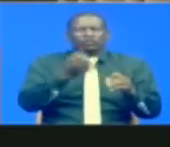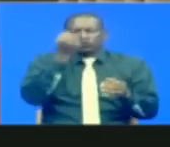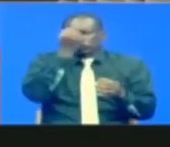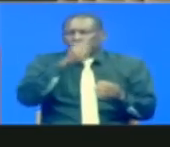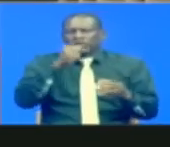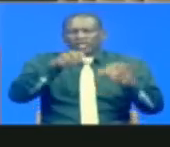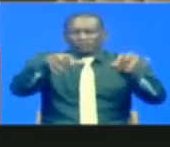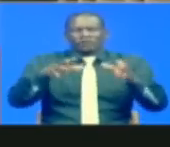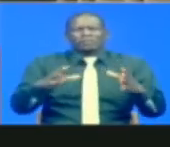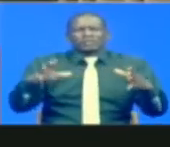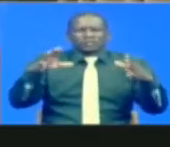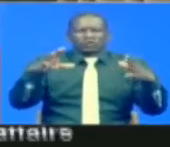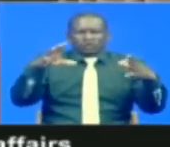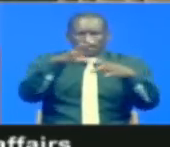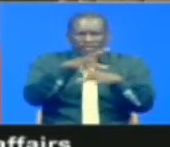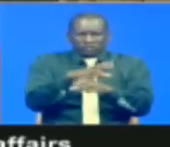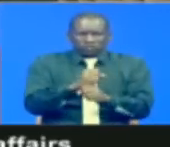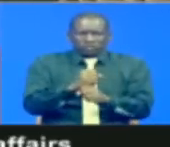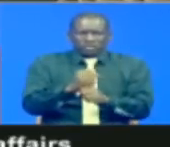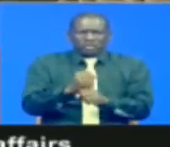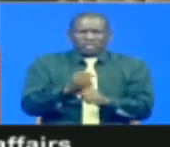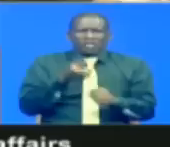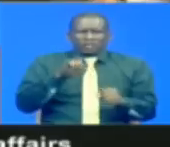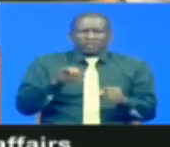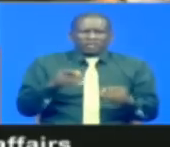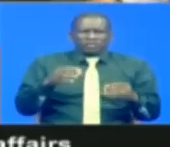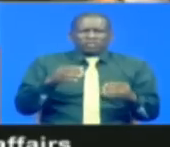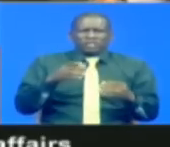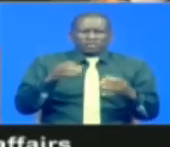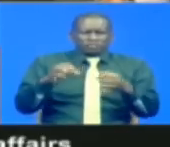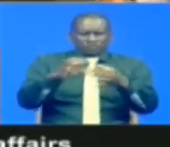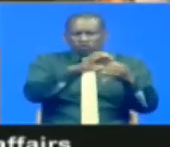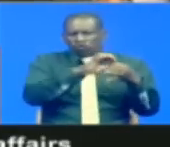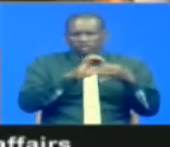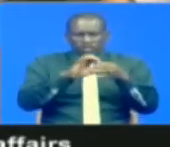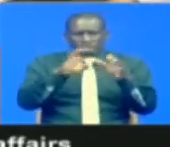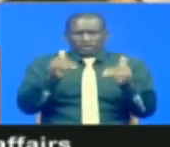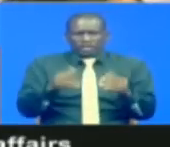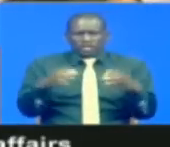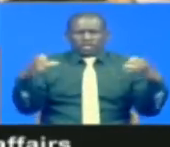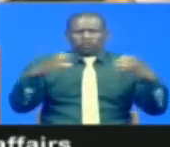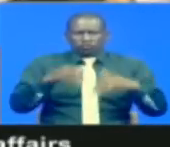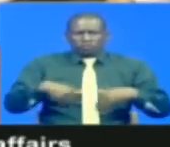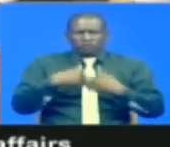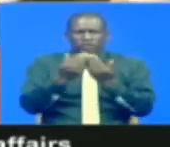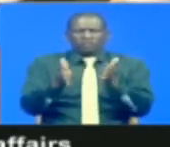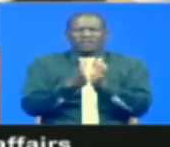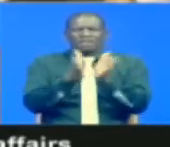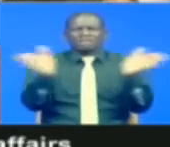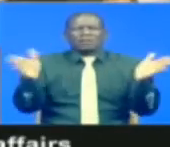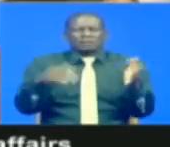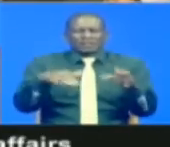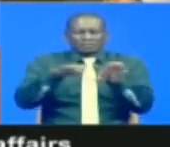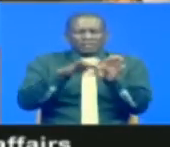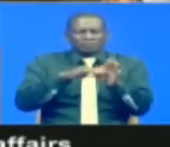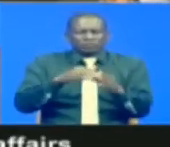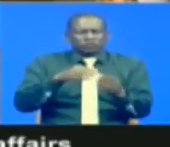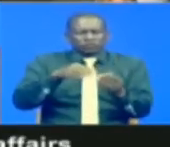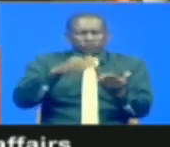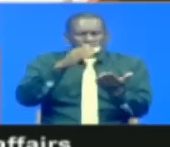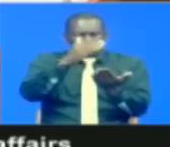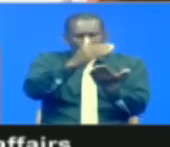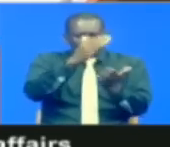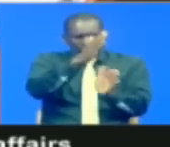Organization. It's in place, being coordinated by SUCAM. The group has released a public engagement schedule and will begin by